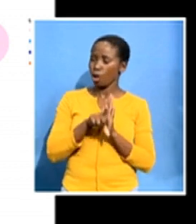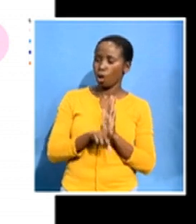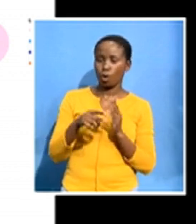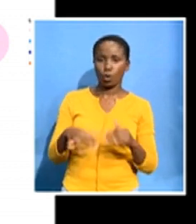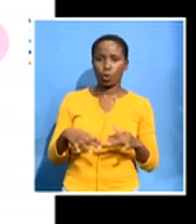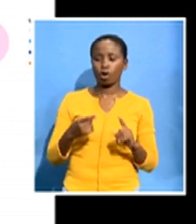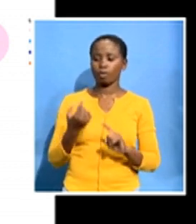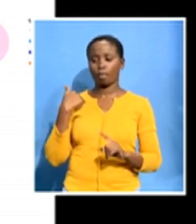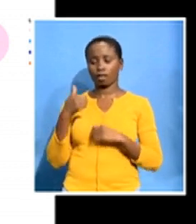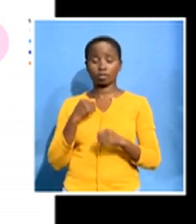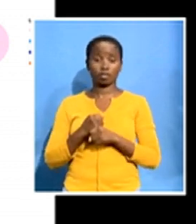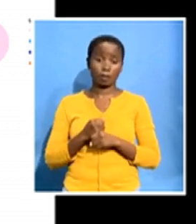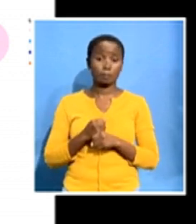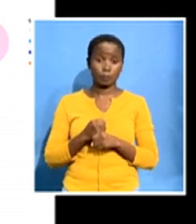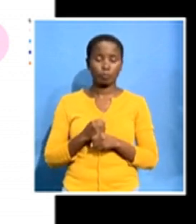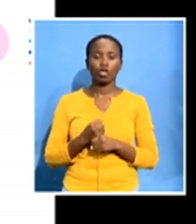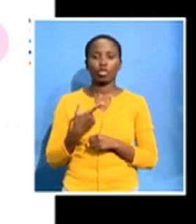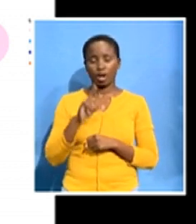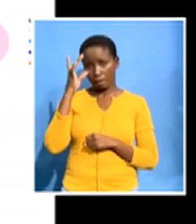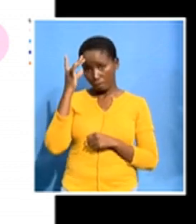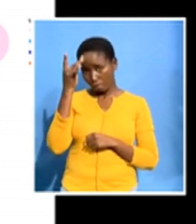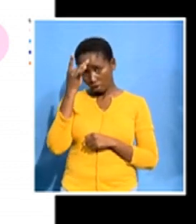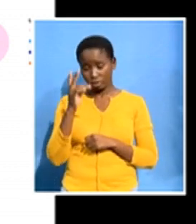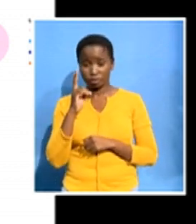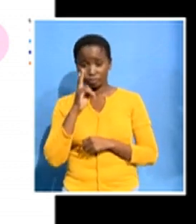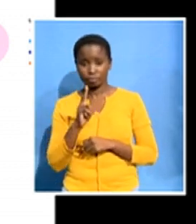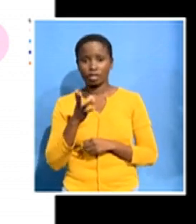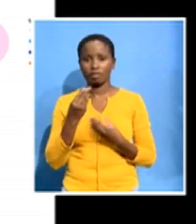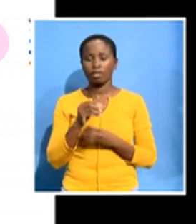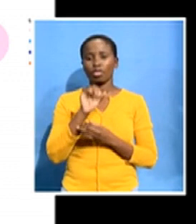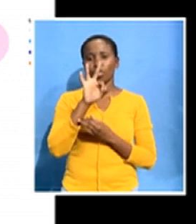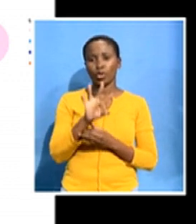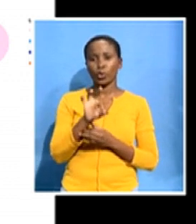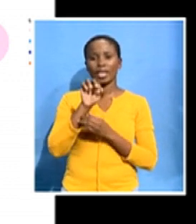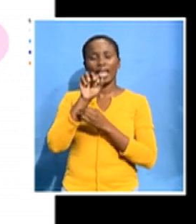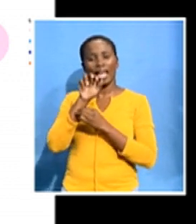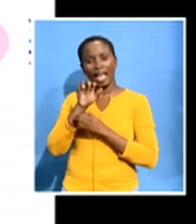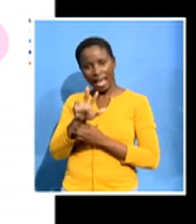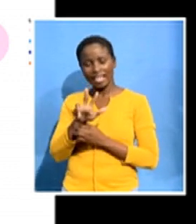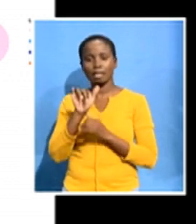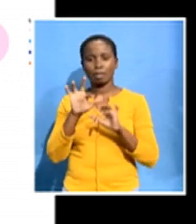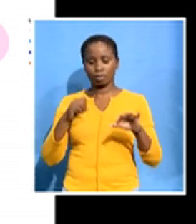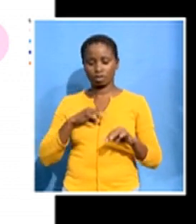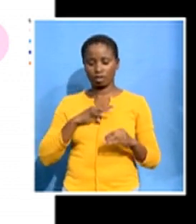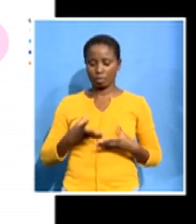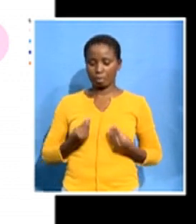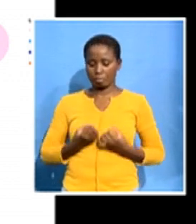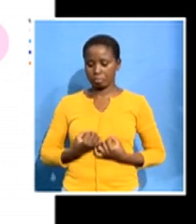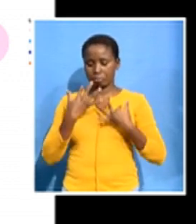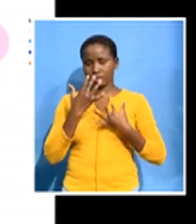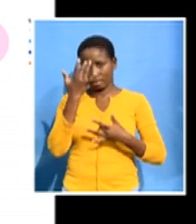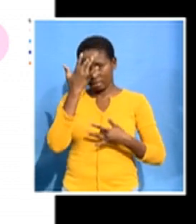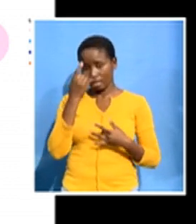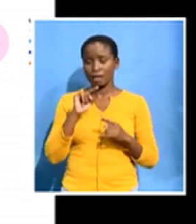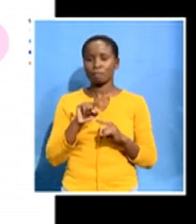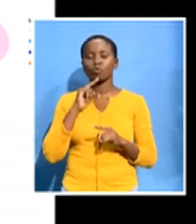March, that just completed, we only had 38 infections in healthcare workers. That is the lowest month over the last 12 months. And so far in April,